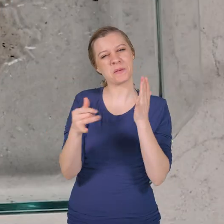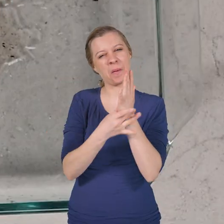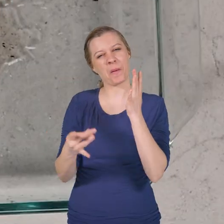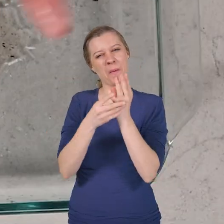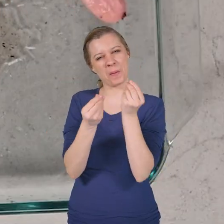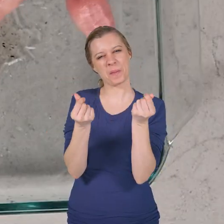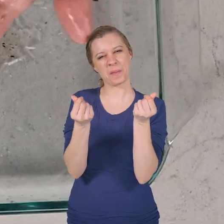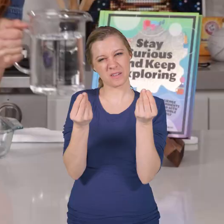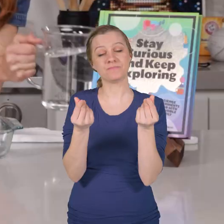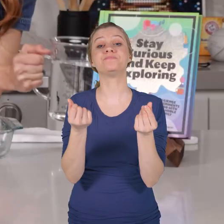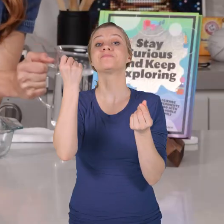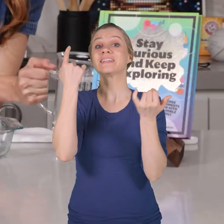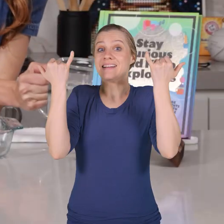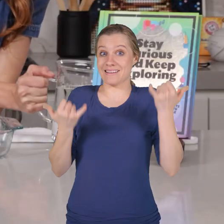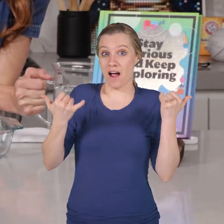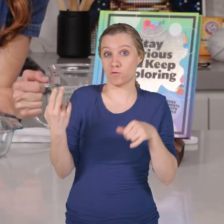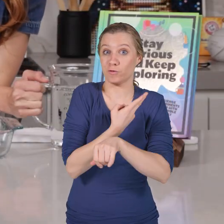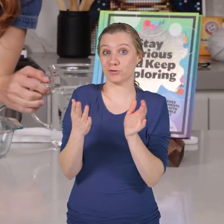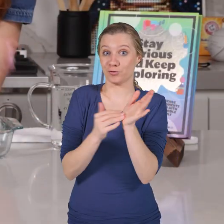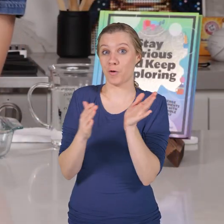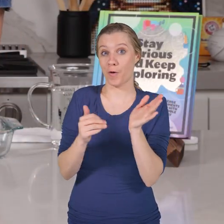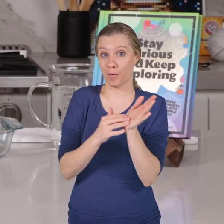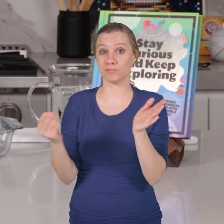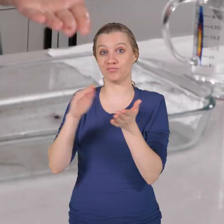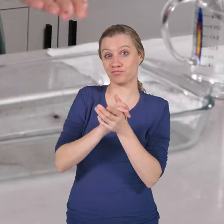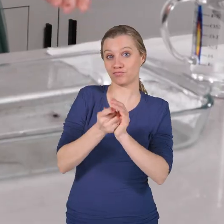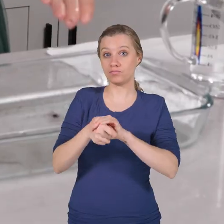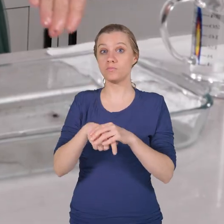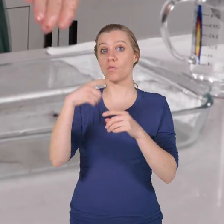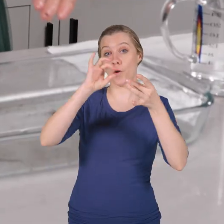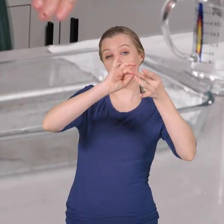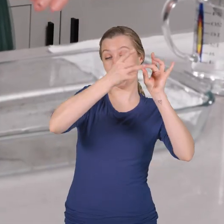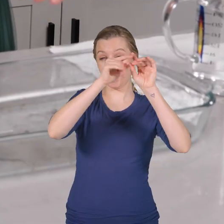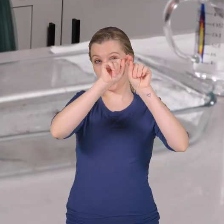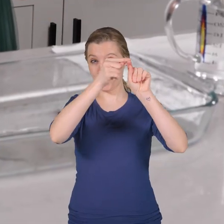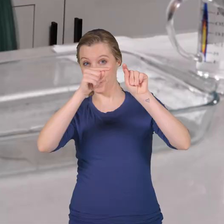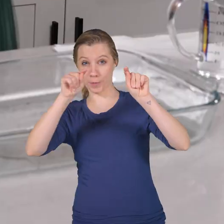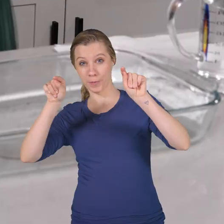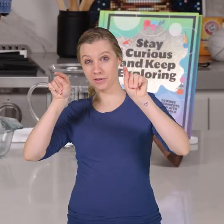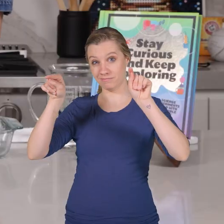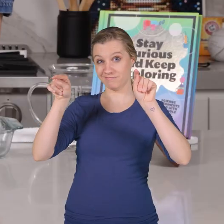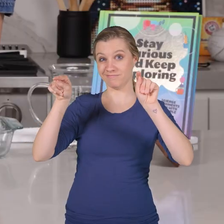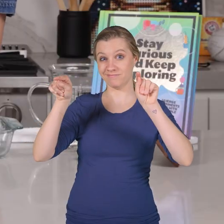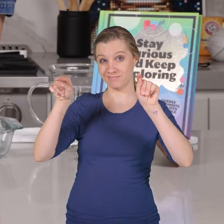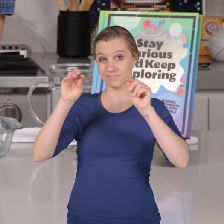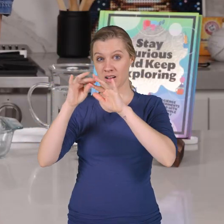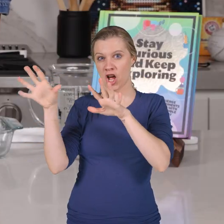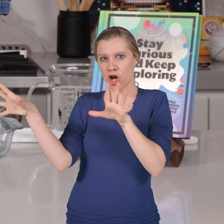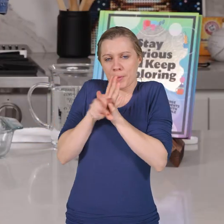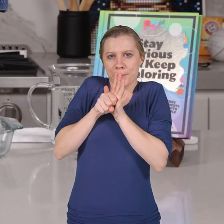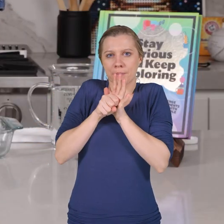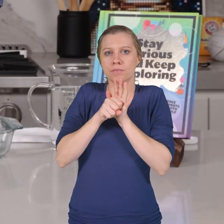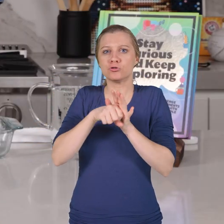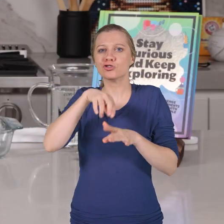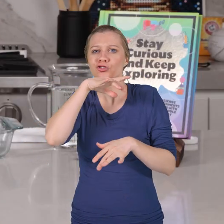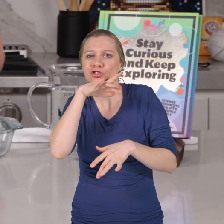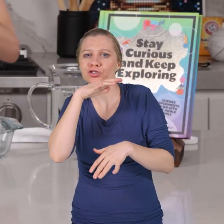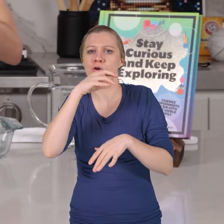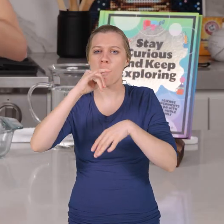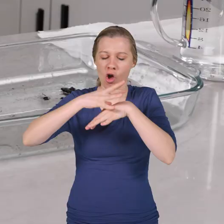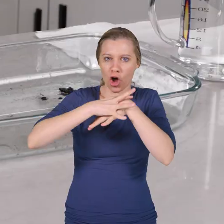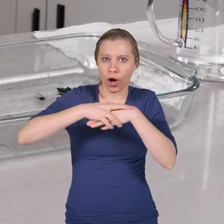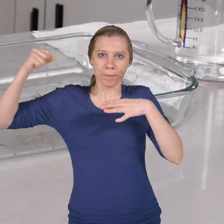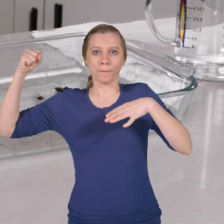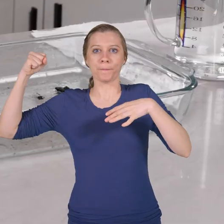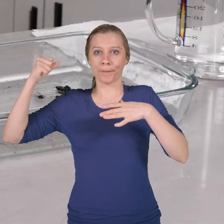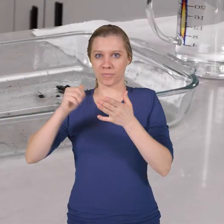still quite oily. So now if we use the soap, we'll see how one end of our soap chains is attracted to the